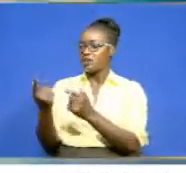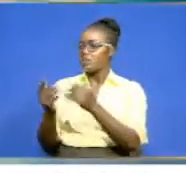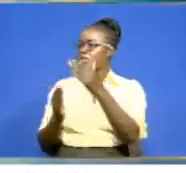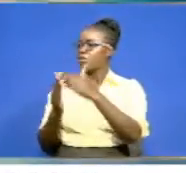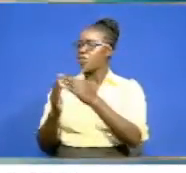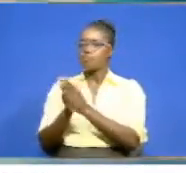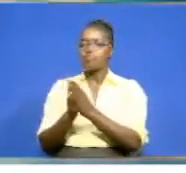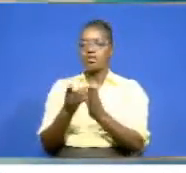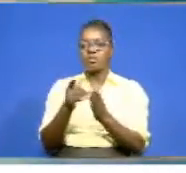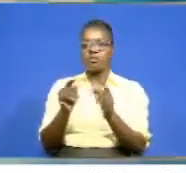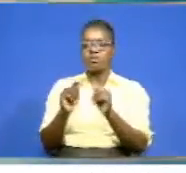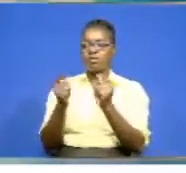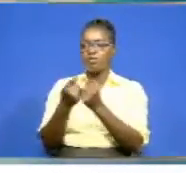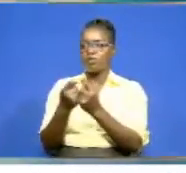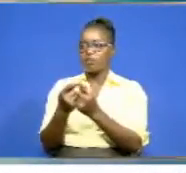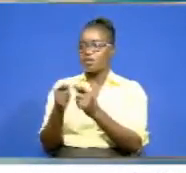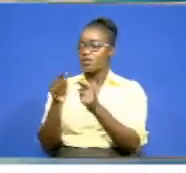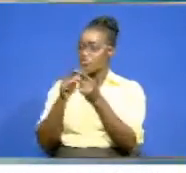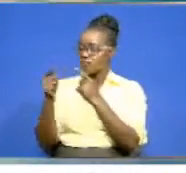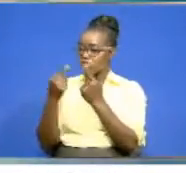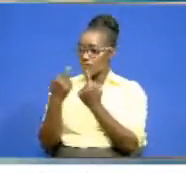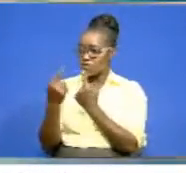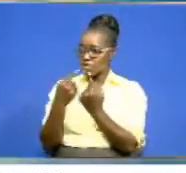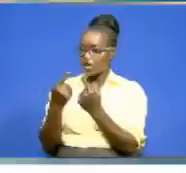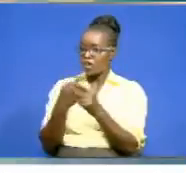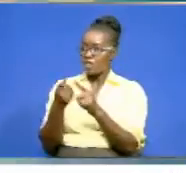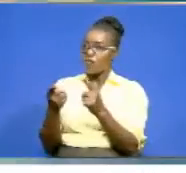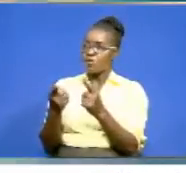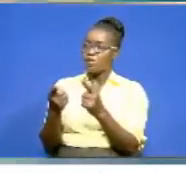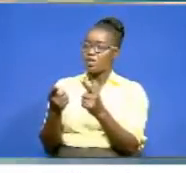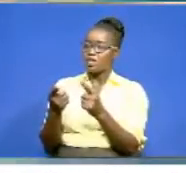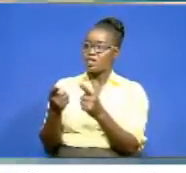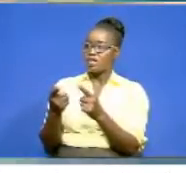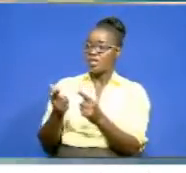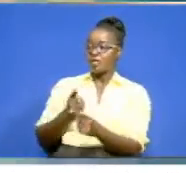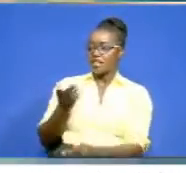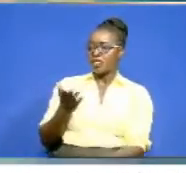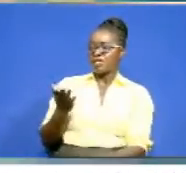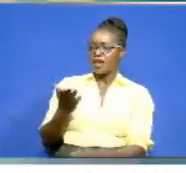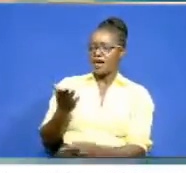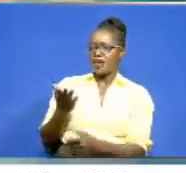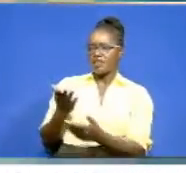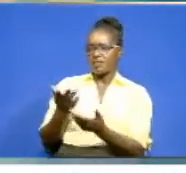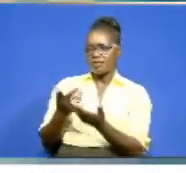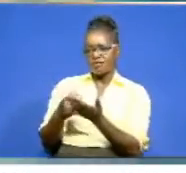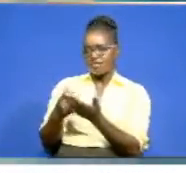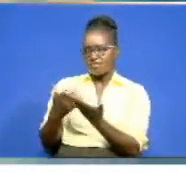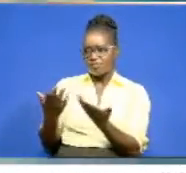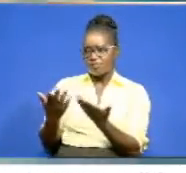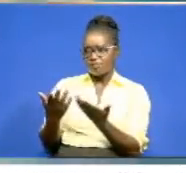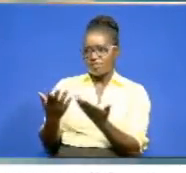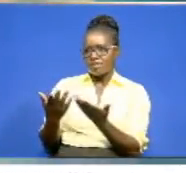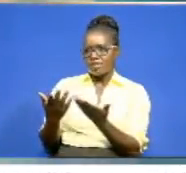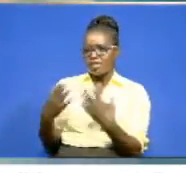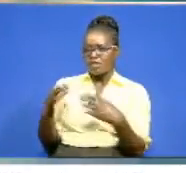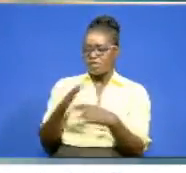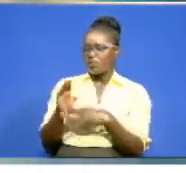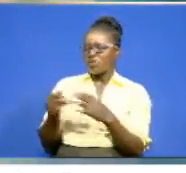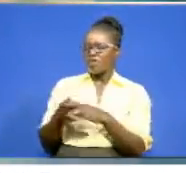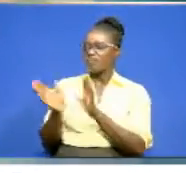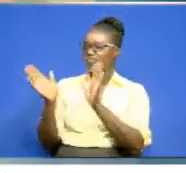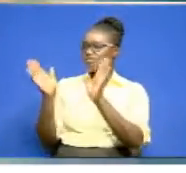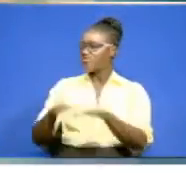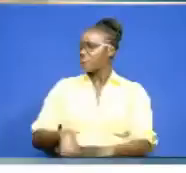blah, blah, you know, as the bloggers talk. Yeah. But Liz was there mm-hmm. giving statistics, and everybody rubbished Liz.